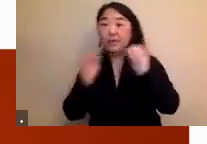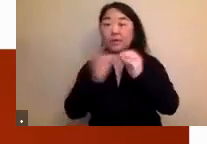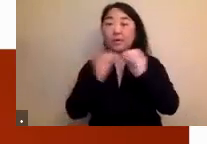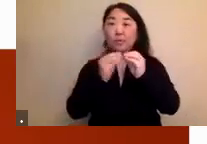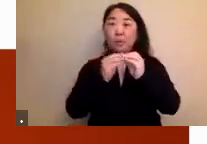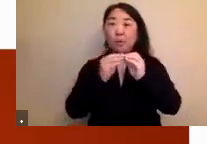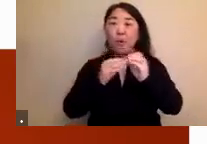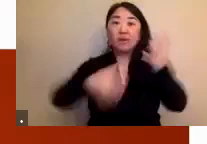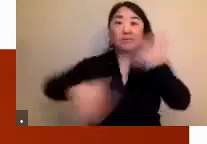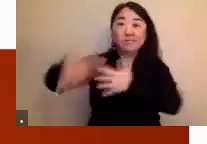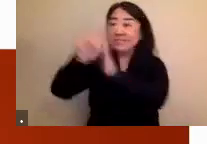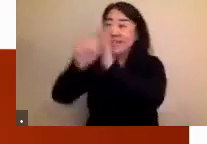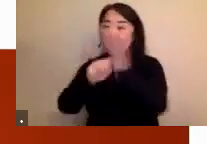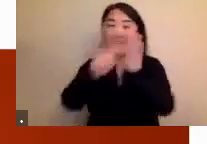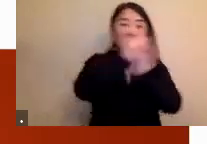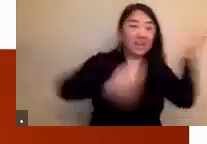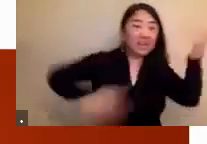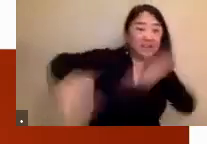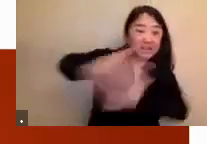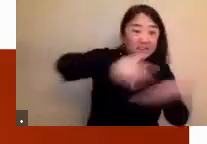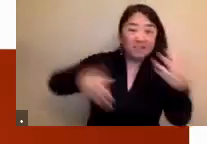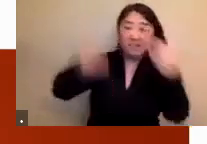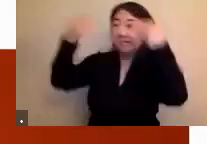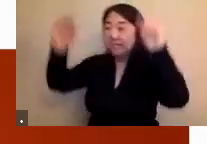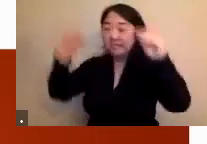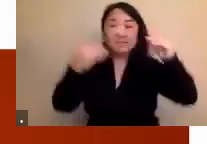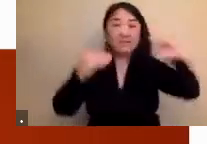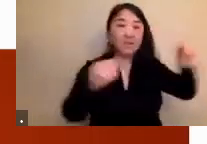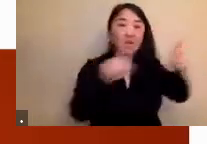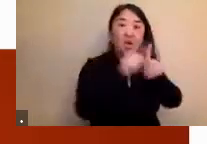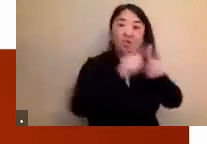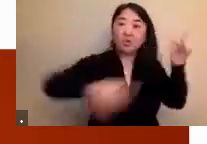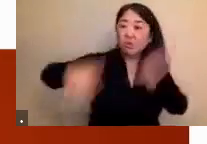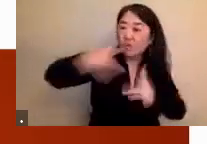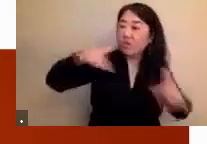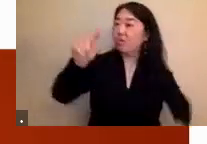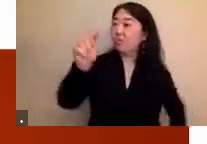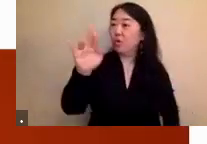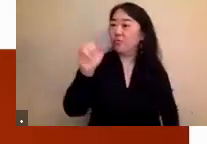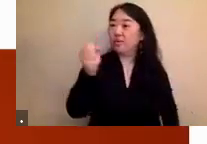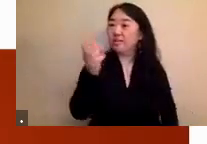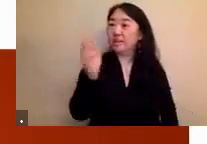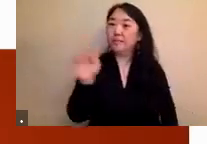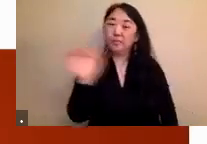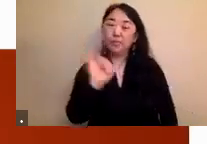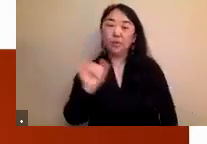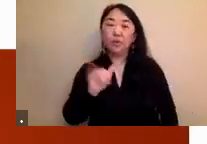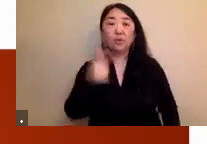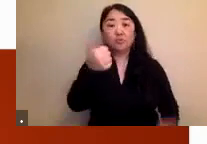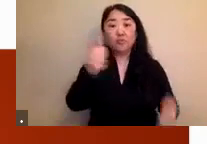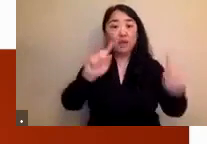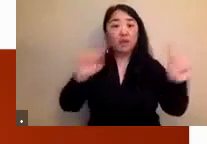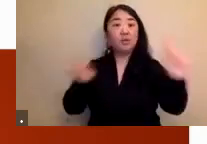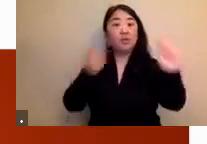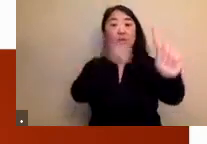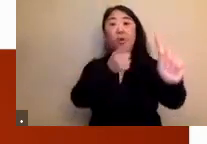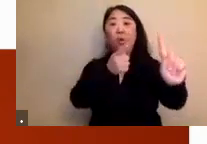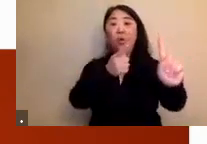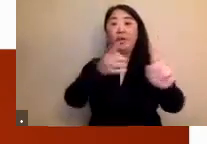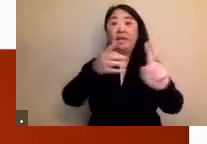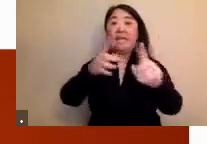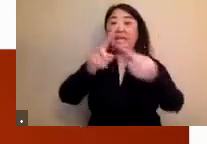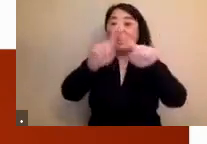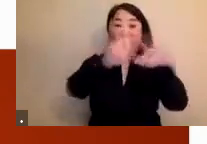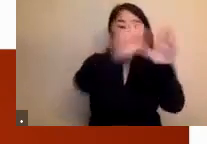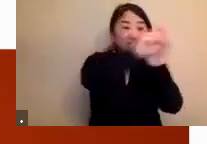and tourism. So the goal was to actually to build the interstate highway system. And how they were able to